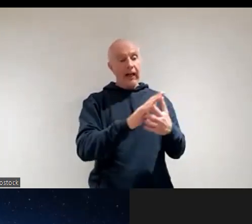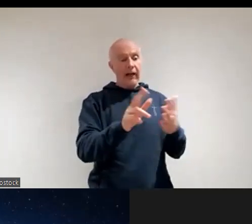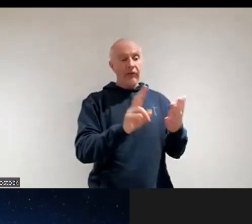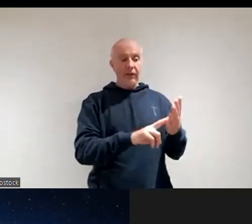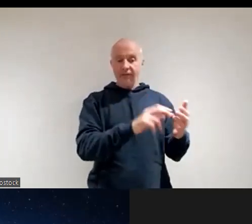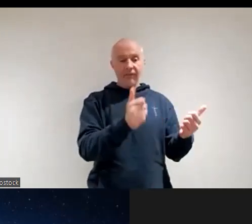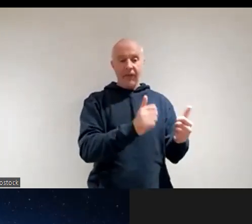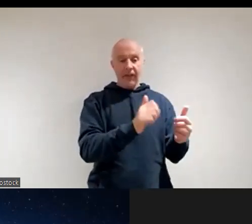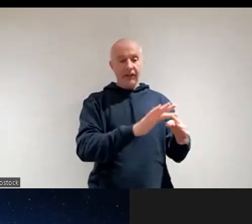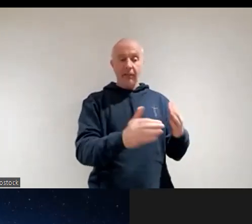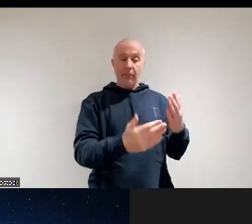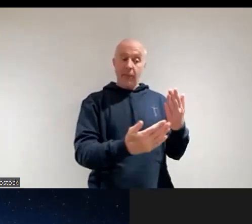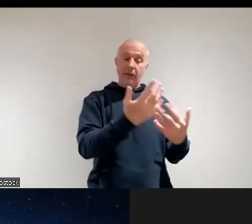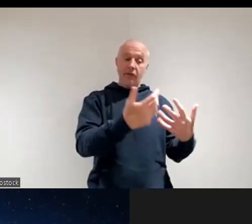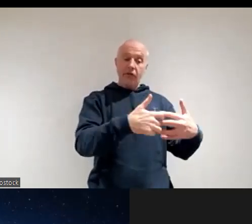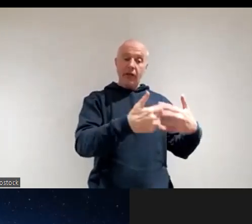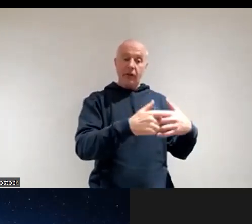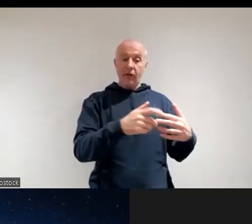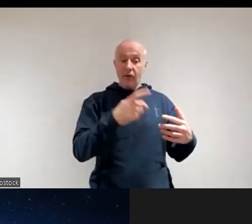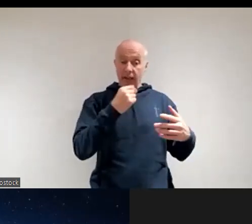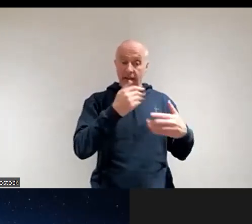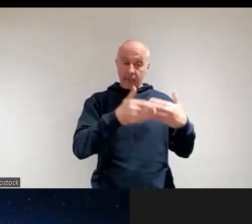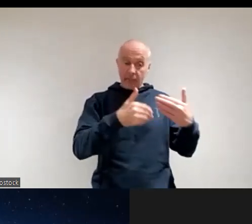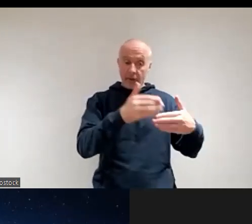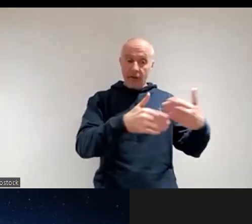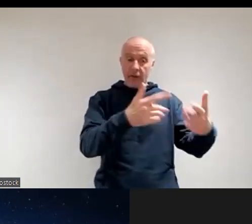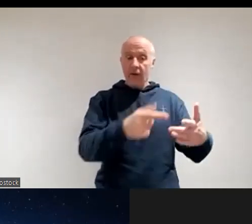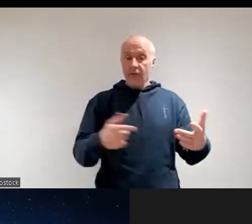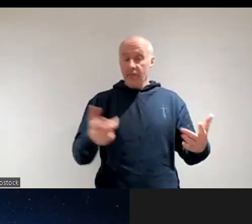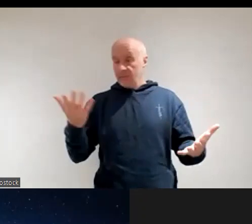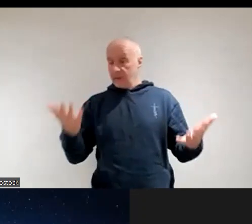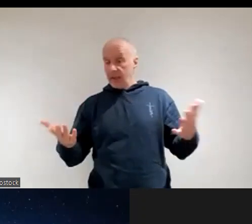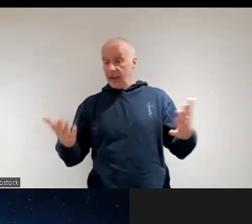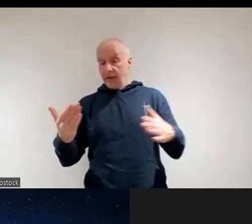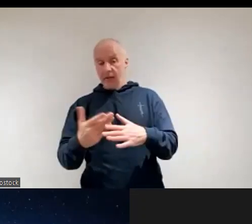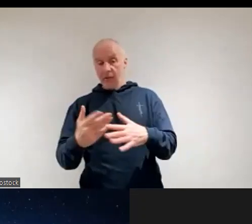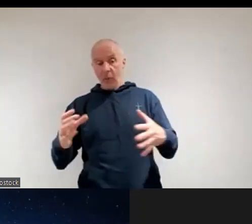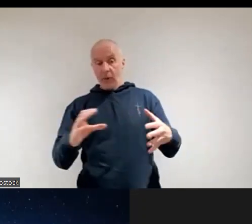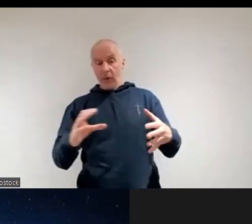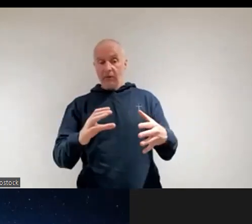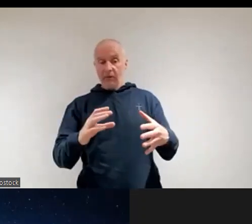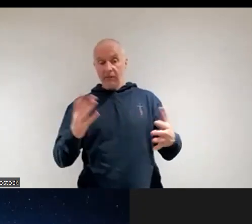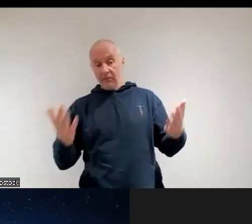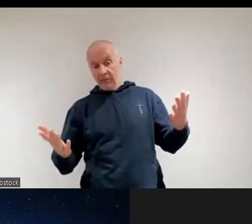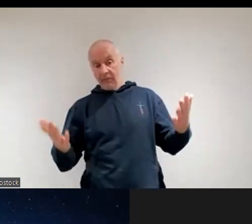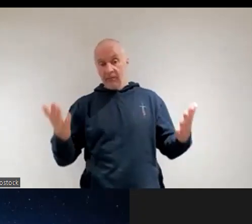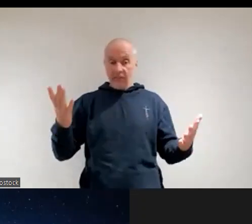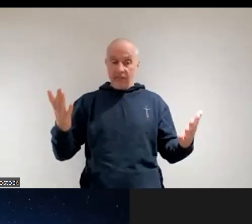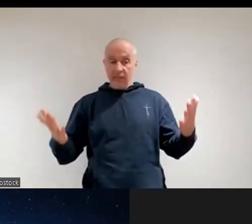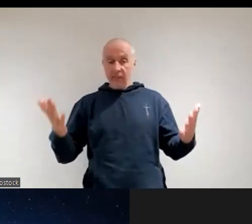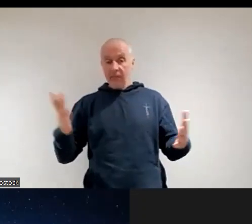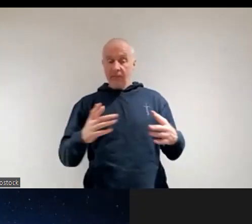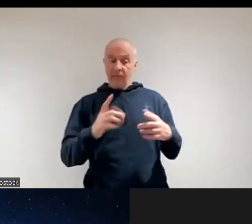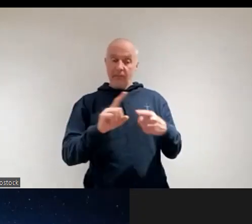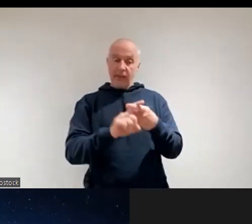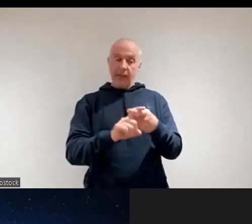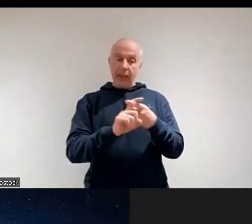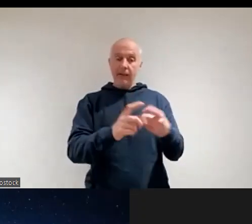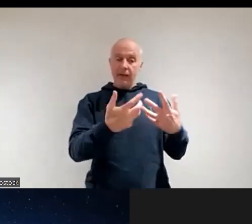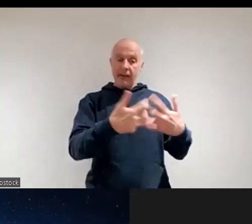another technology which can be very complementary and can also be used subject to the actual application and subject to the